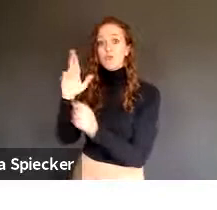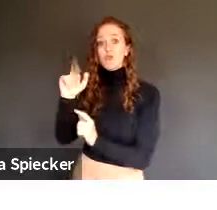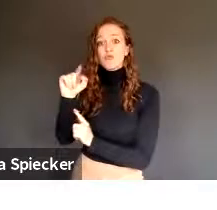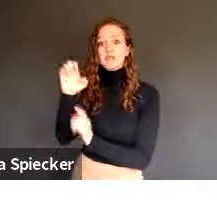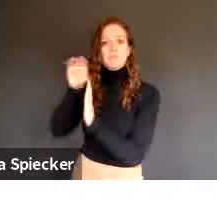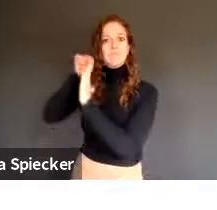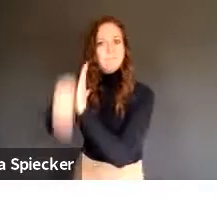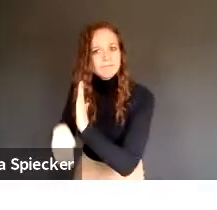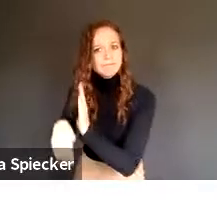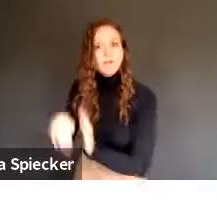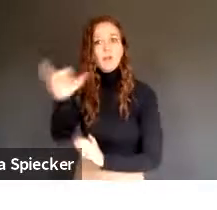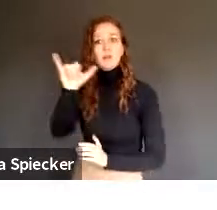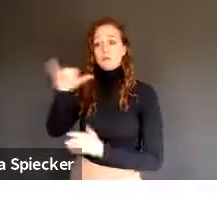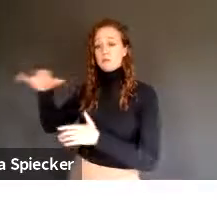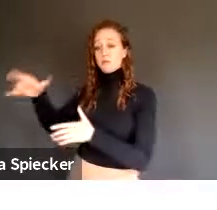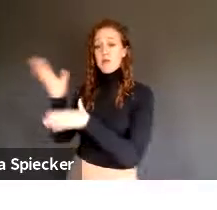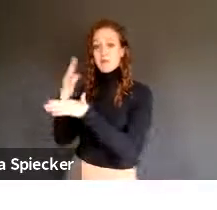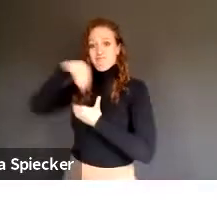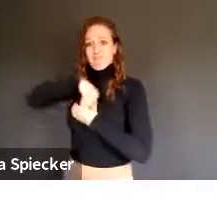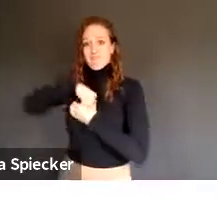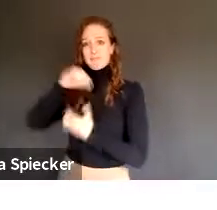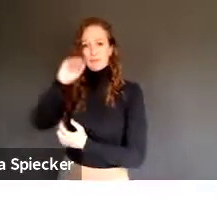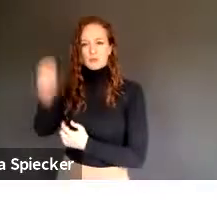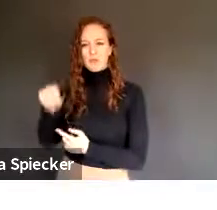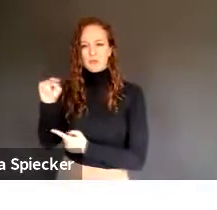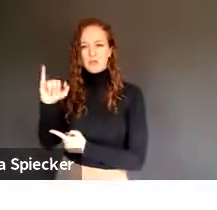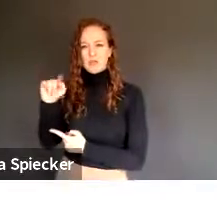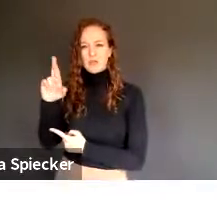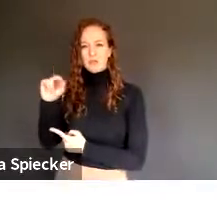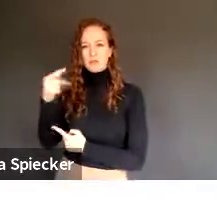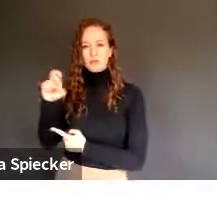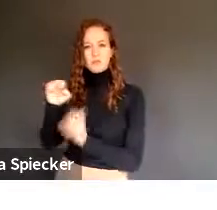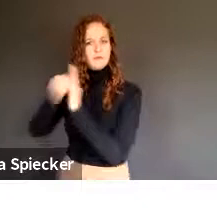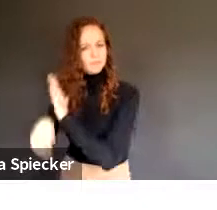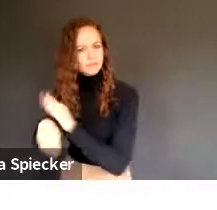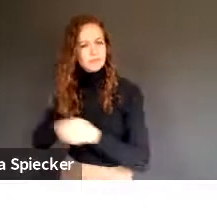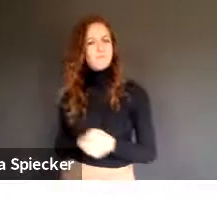2018, as did their nitrogen tissue content.